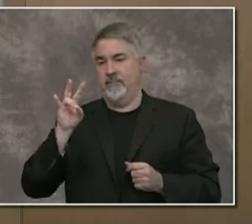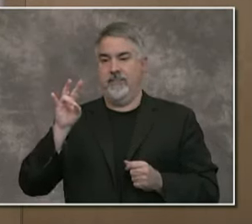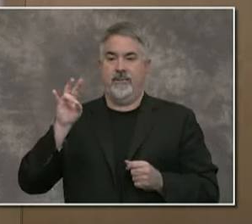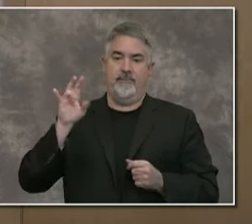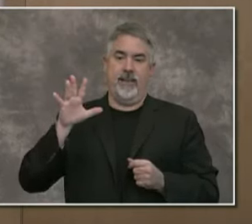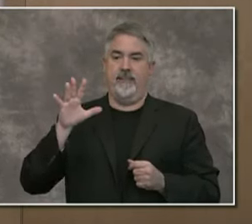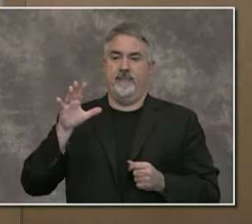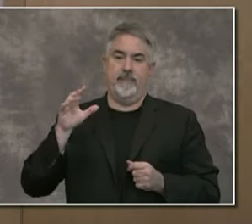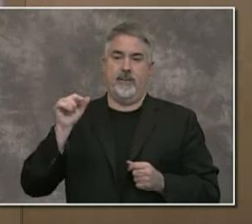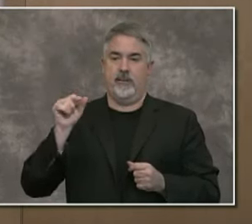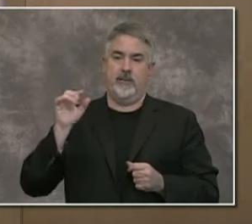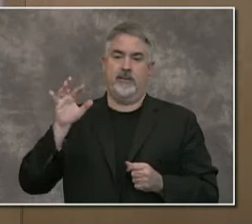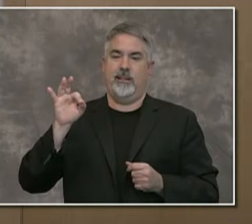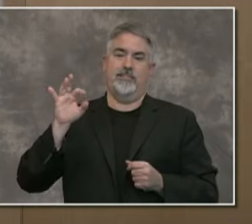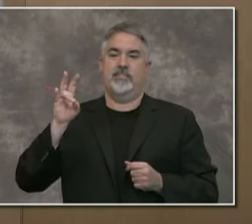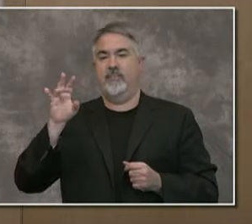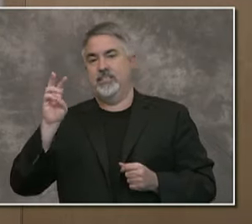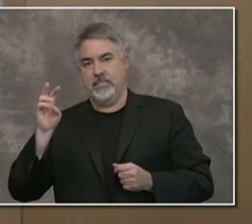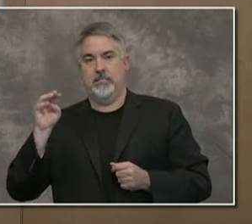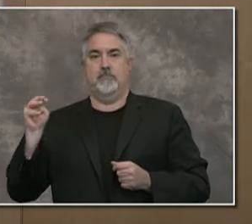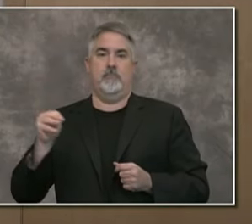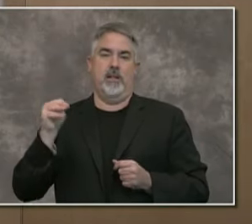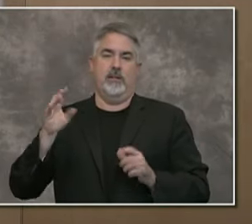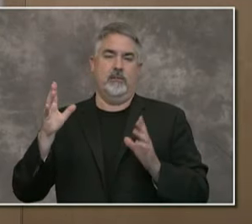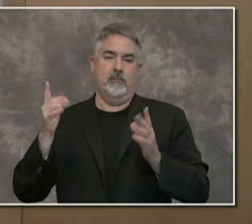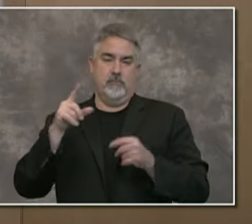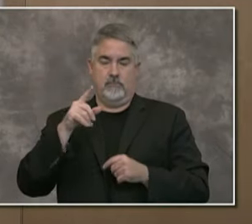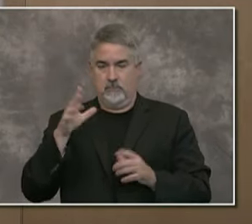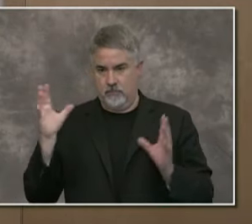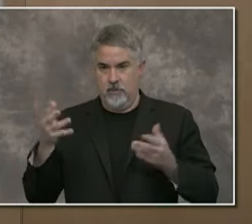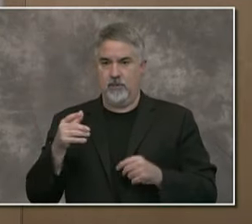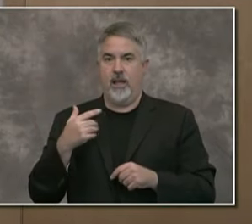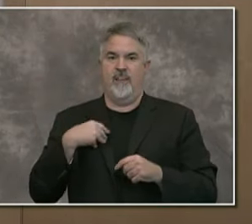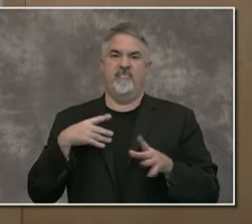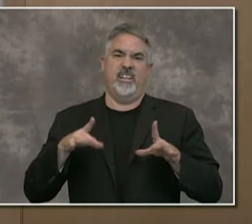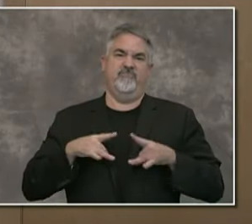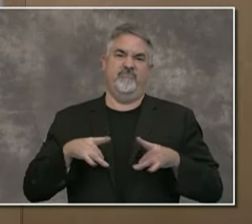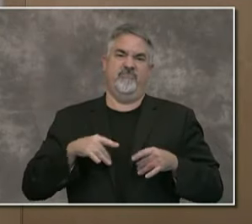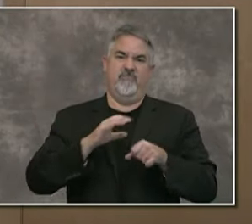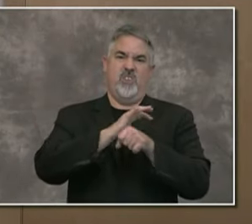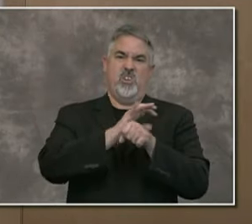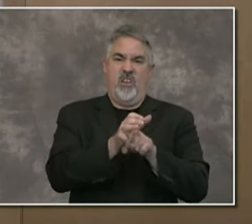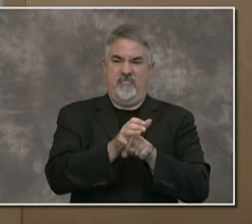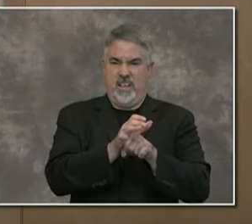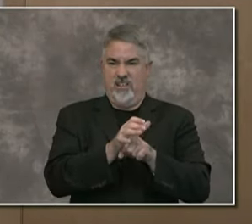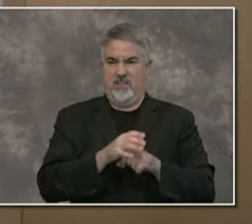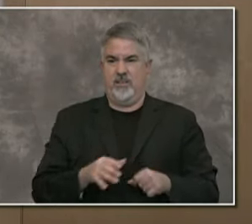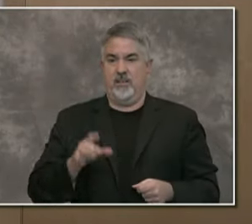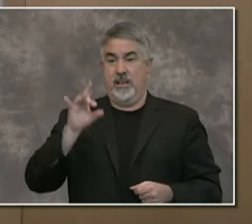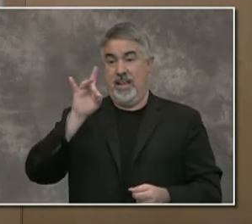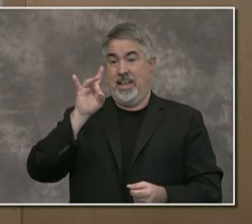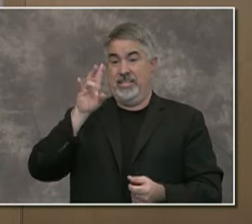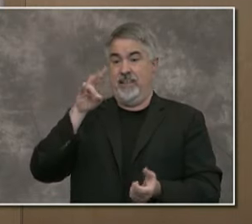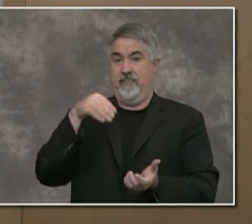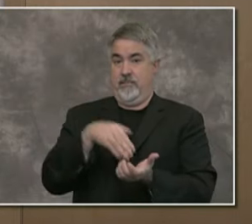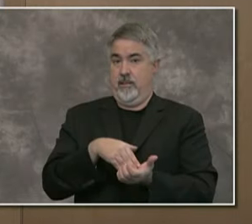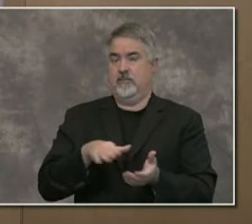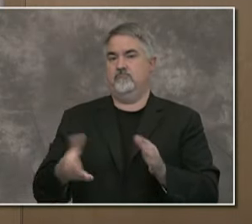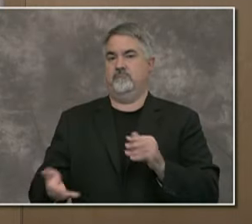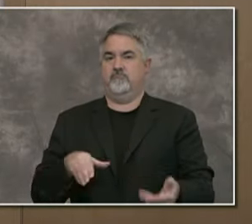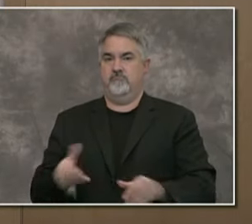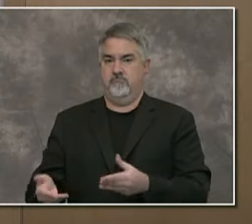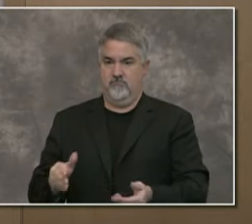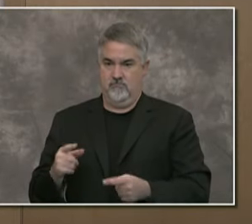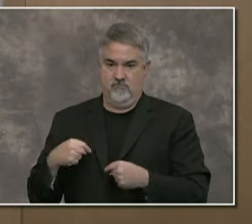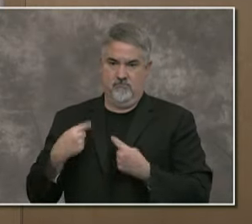1,475,976 positive cases that have been reported, and this includes almost 87,000 deaths.